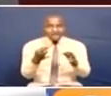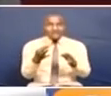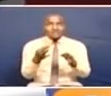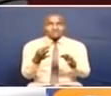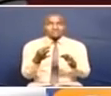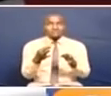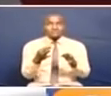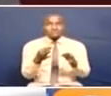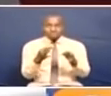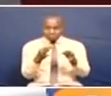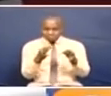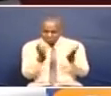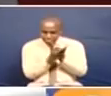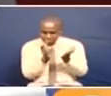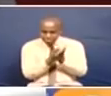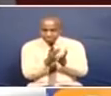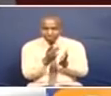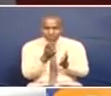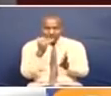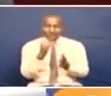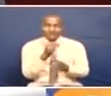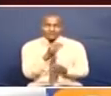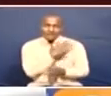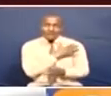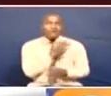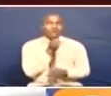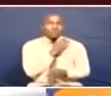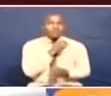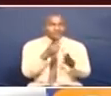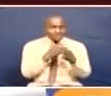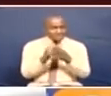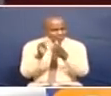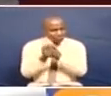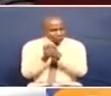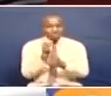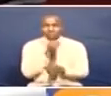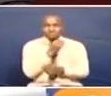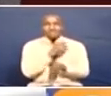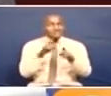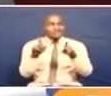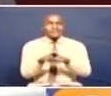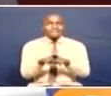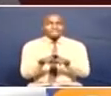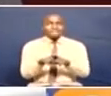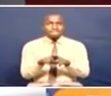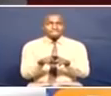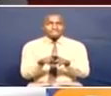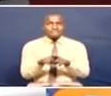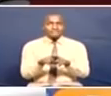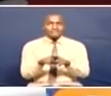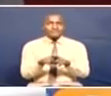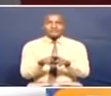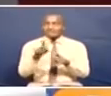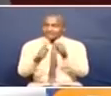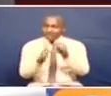to remove specific people based on NASA's complaints, and then Jubilee does a similar complaint on the people he's replaced them with, they refuses